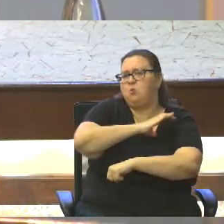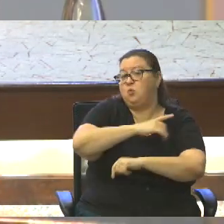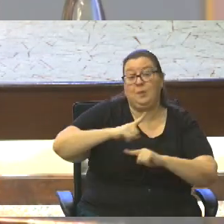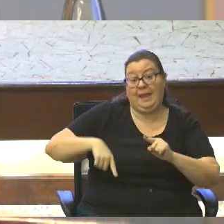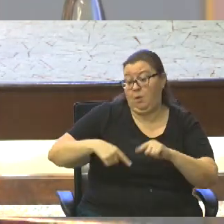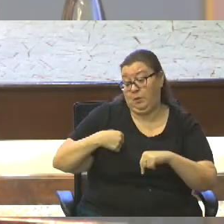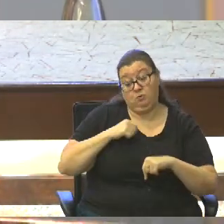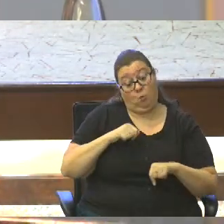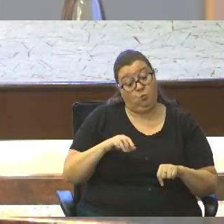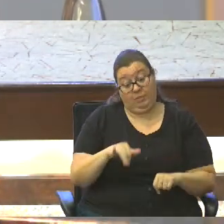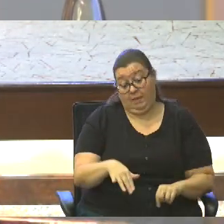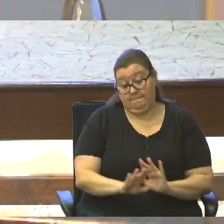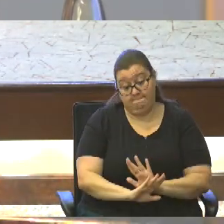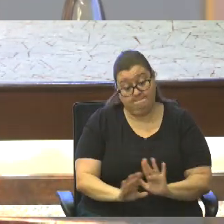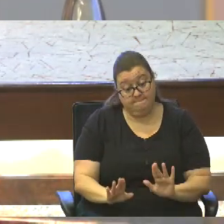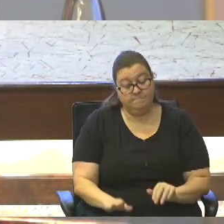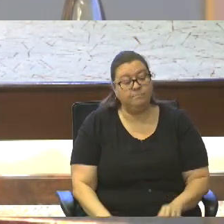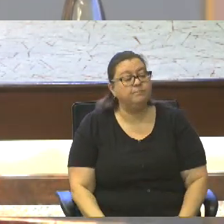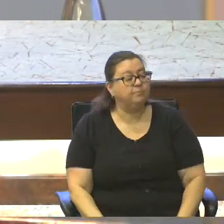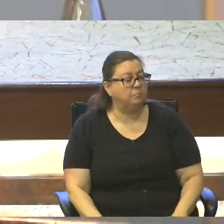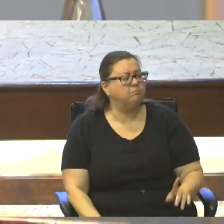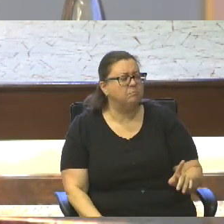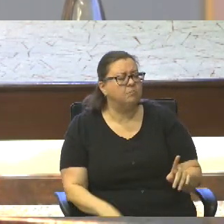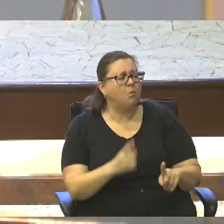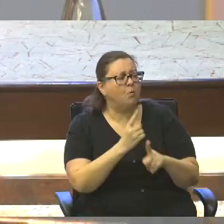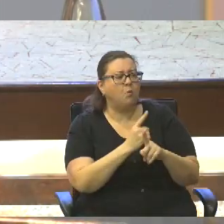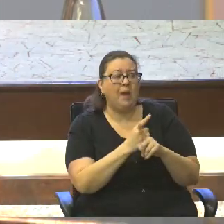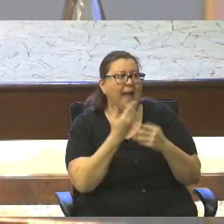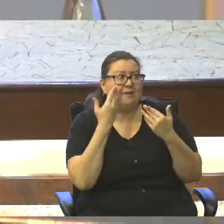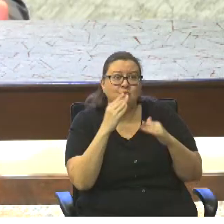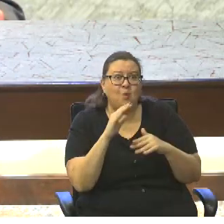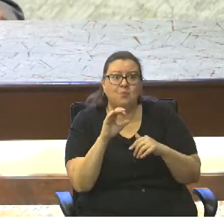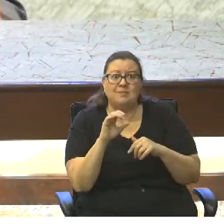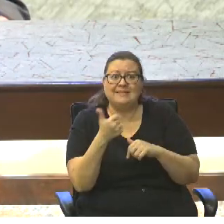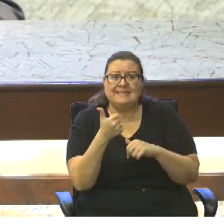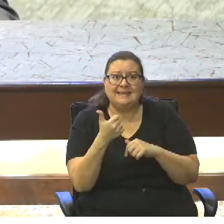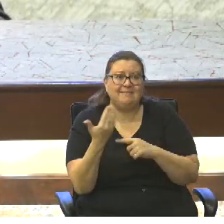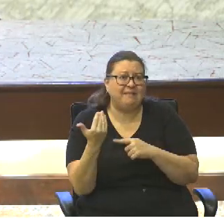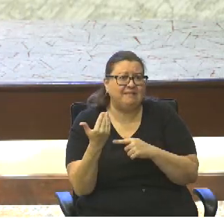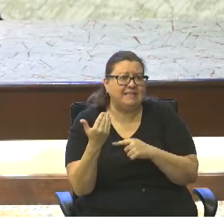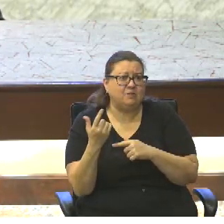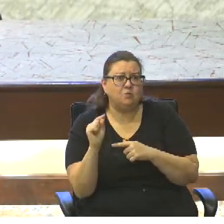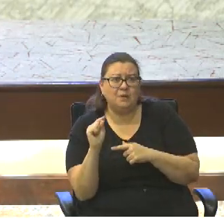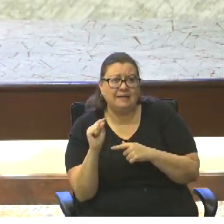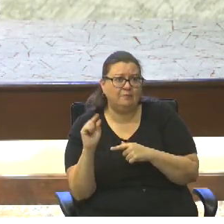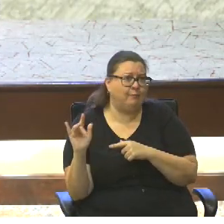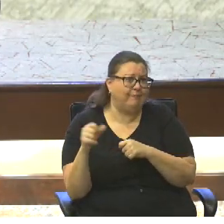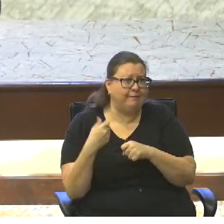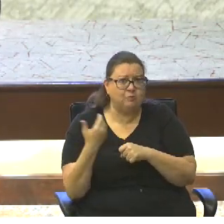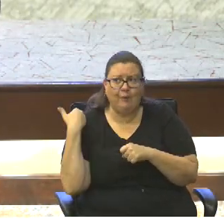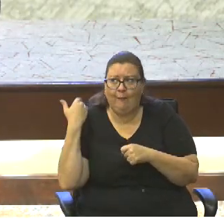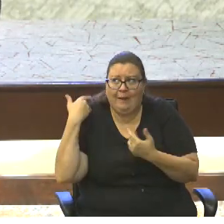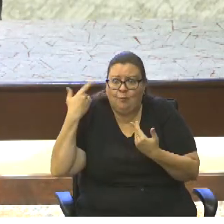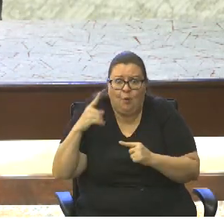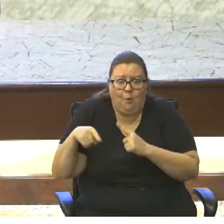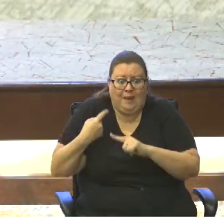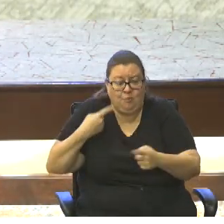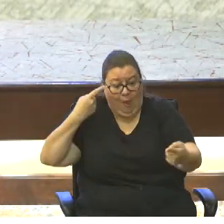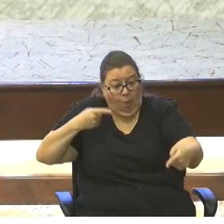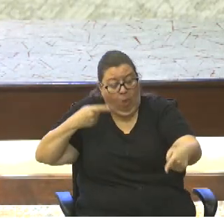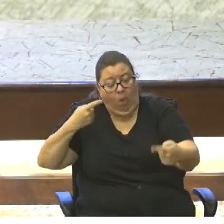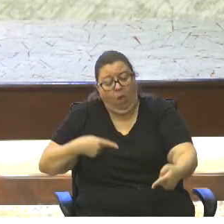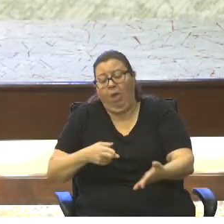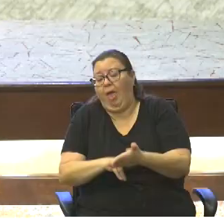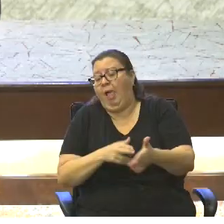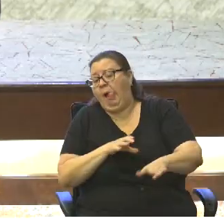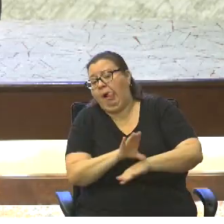don't do that. I don't know what the circumstances were 10, 15, 20, 25 years ago when some of these leases were done. And at the point